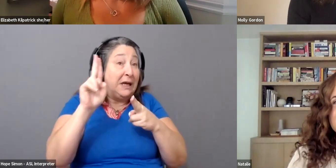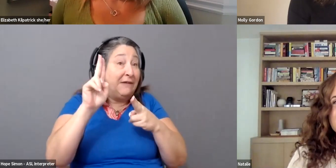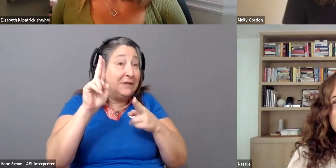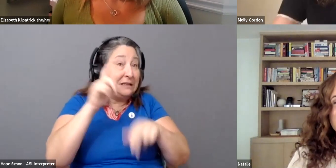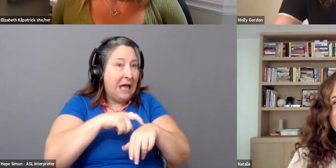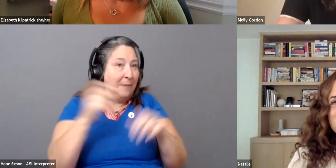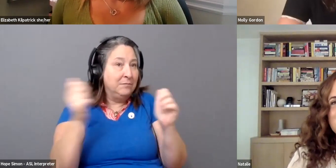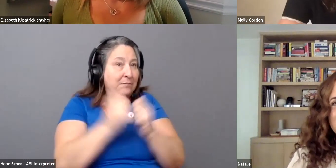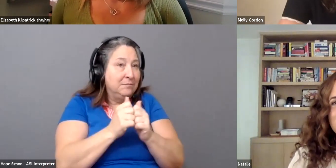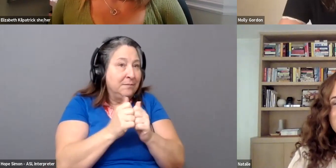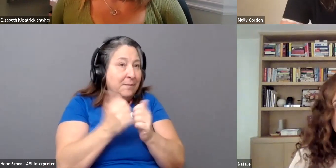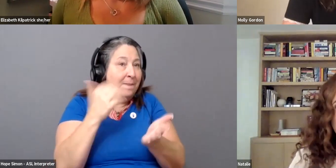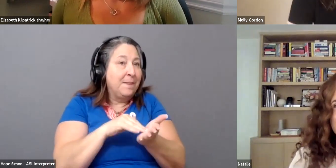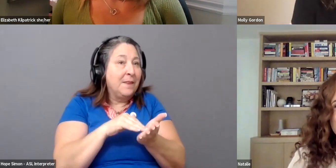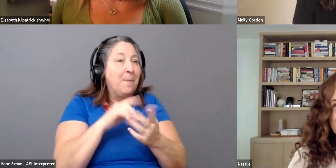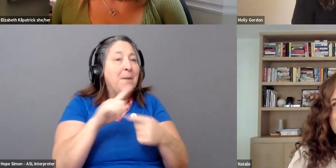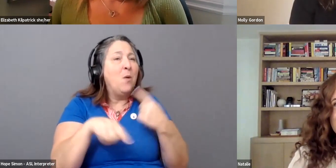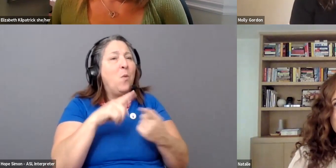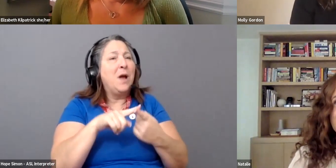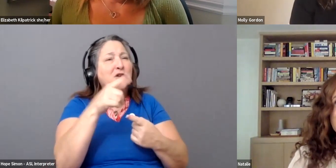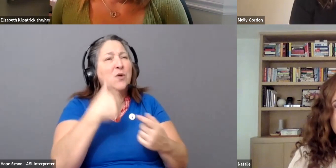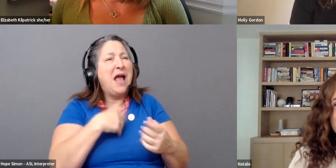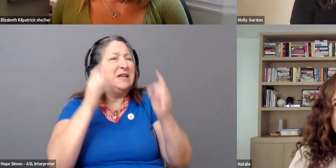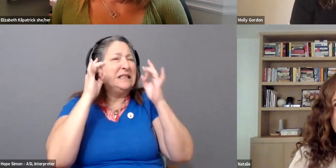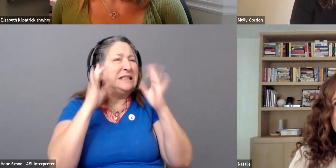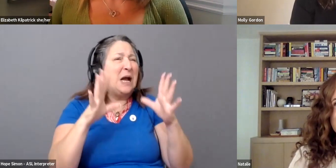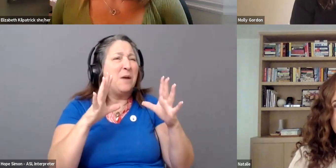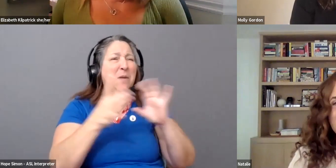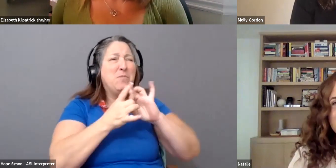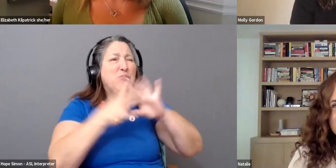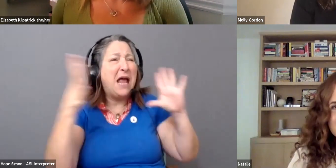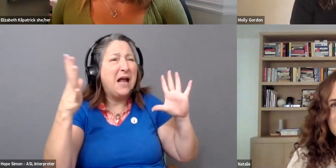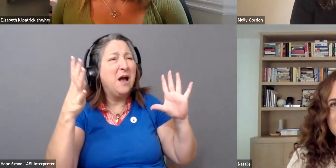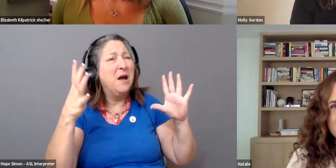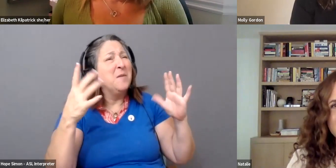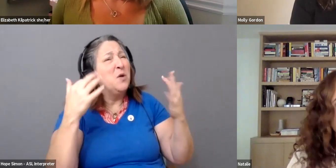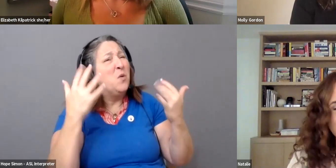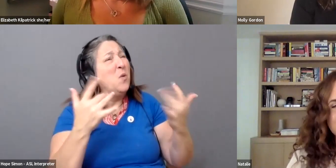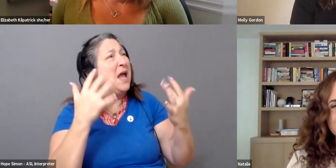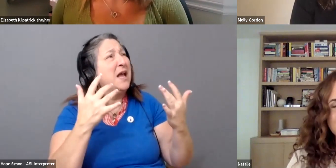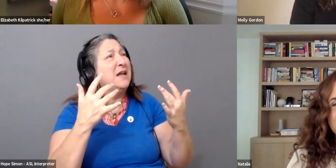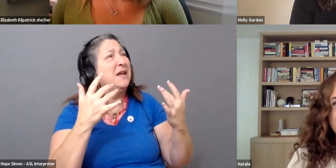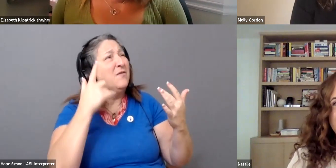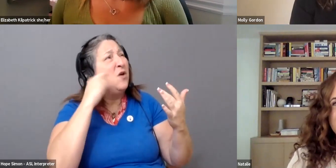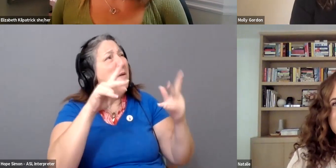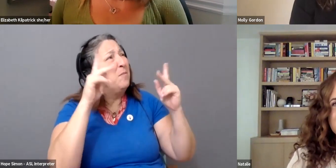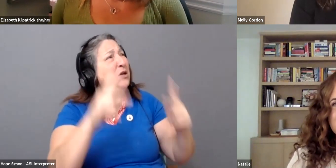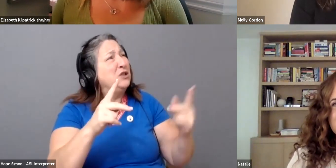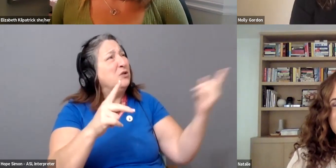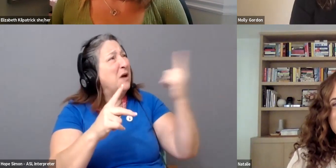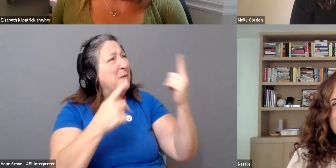does, I think when you have such a terrible breakup, you're just waiting for that person to come back and say, I was wrong.